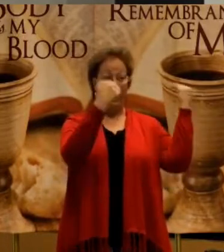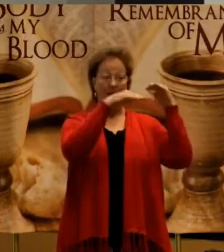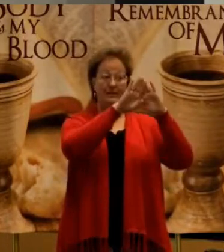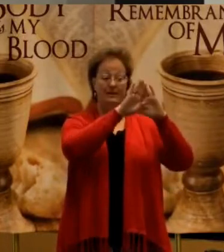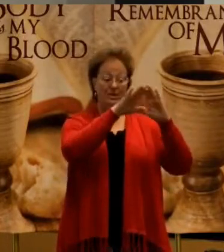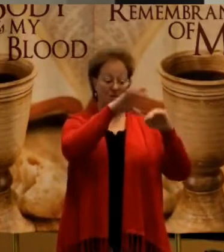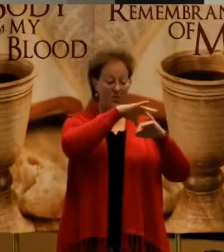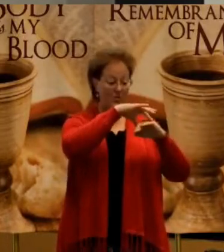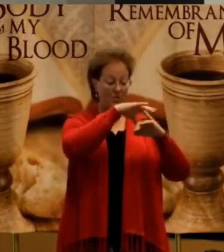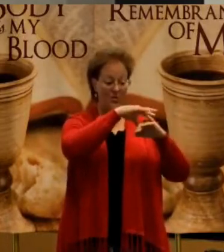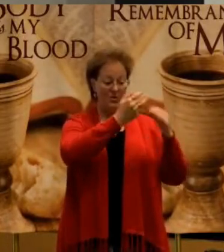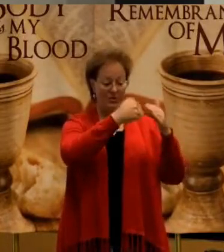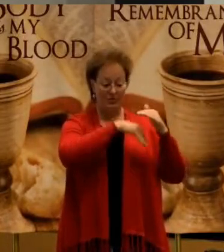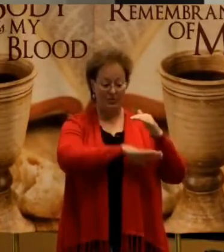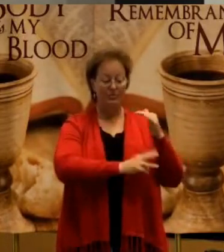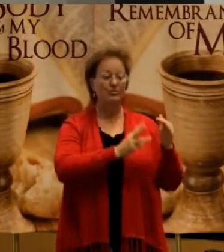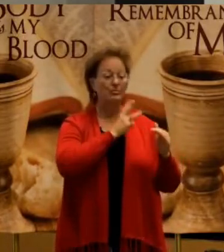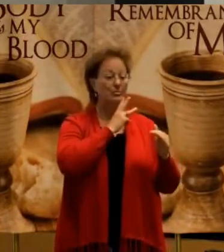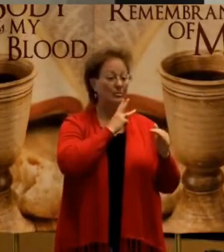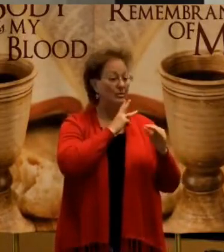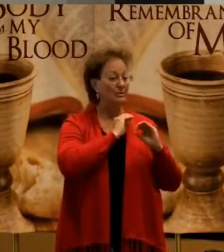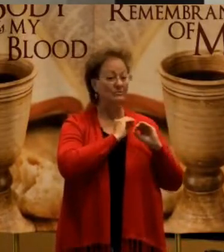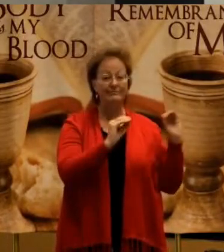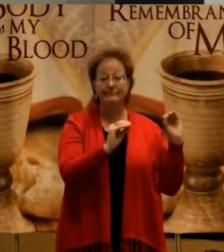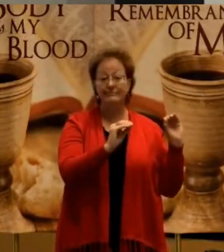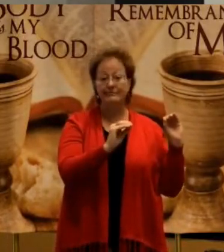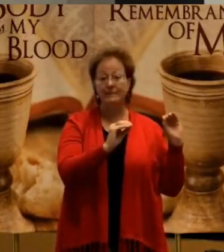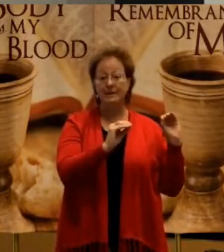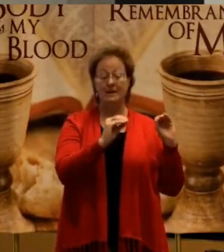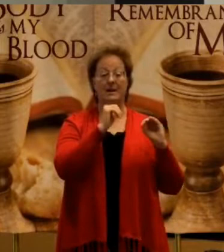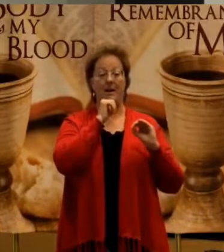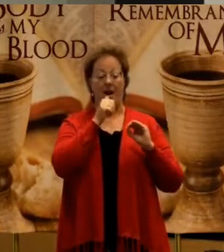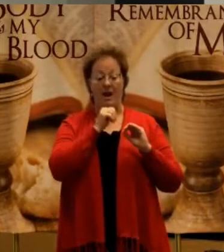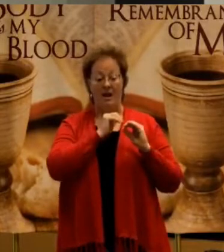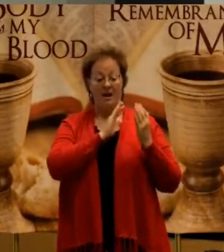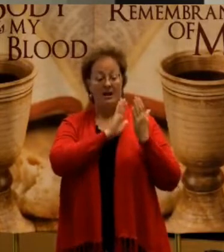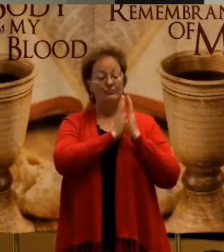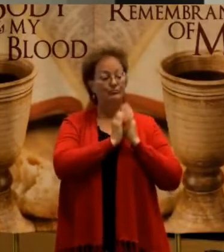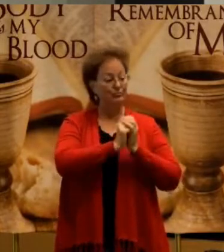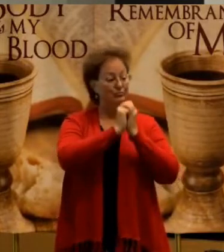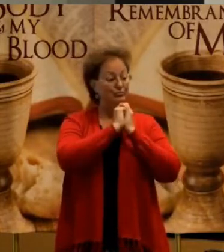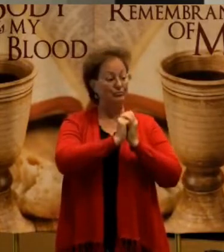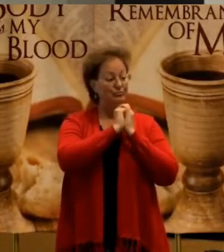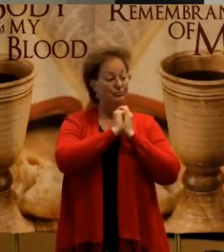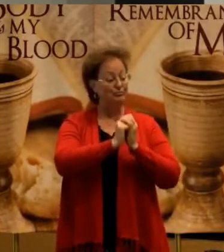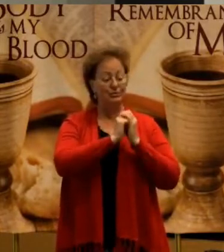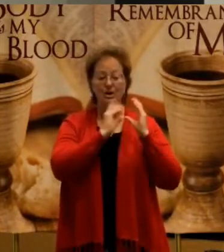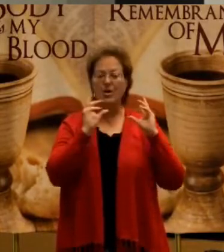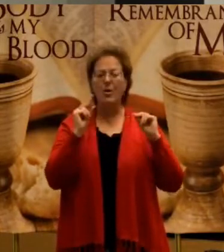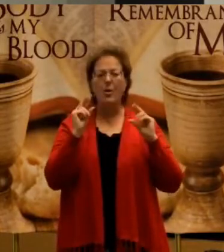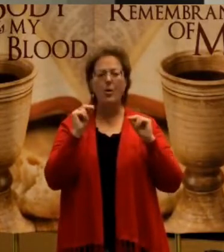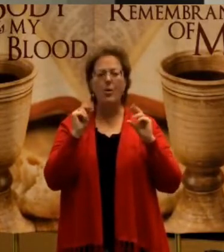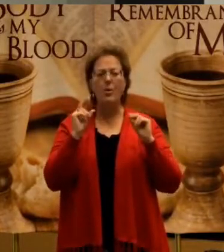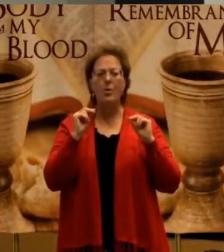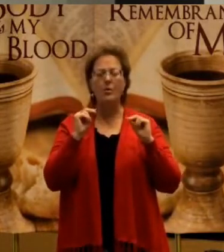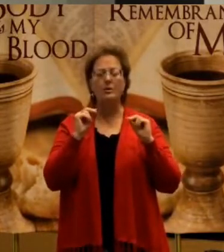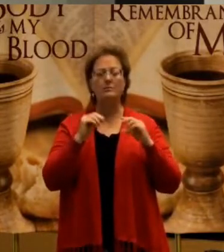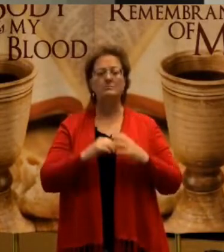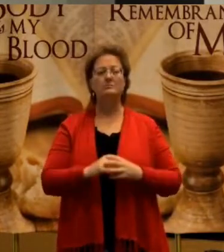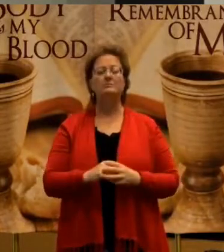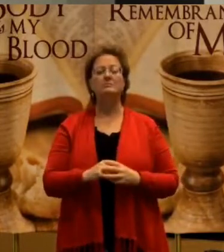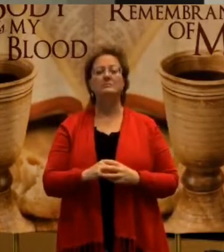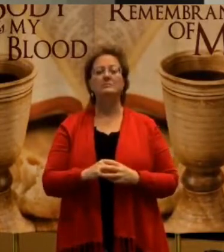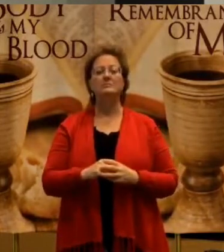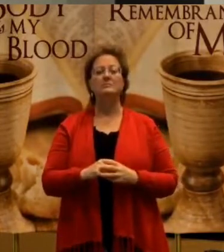the earth beneath, or in the waters below. You shall not bow down to them or worship them." Aaron and the children